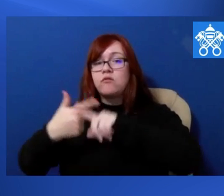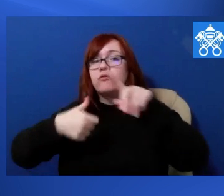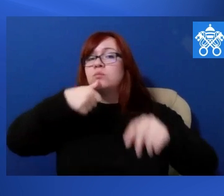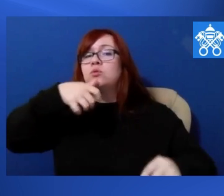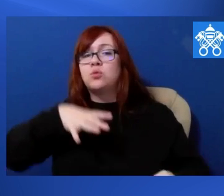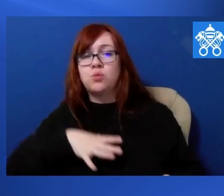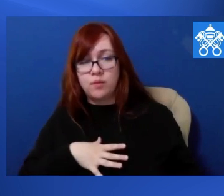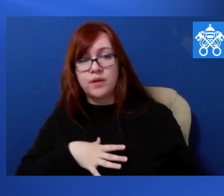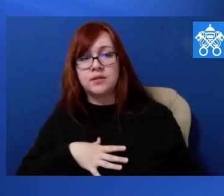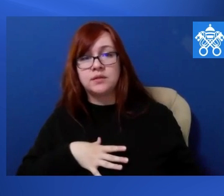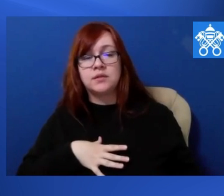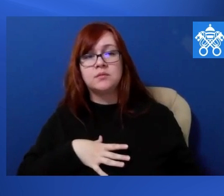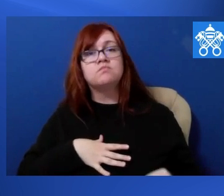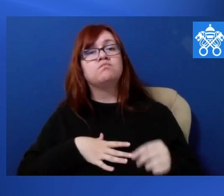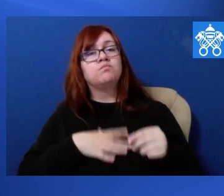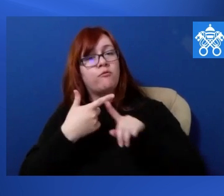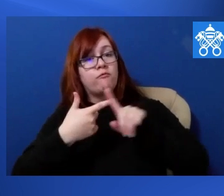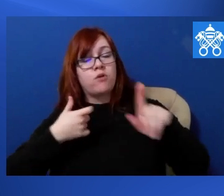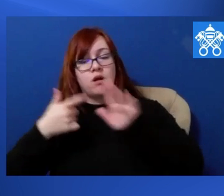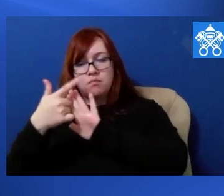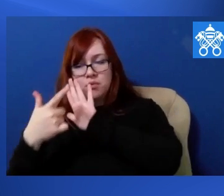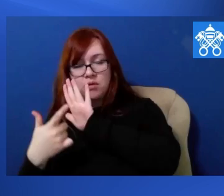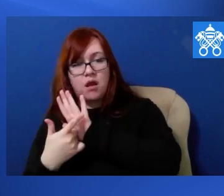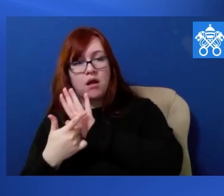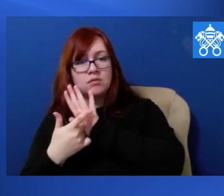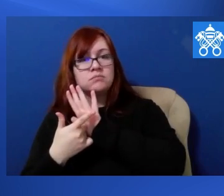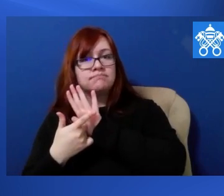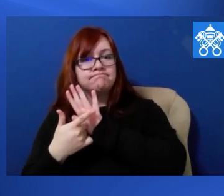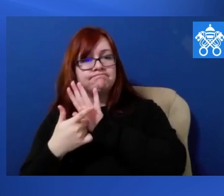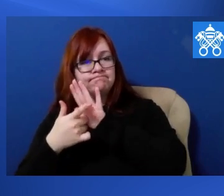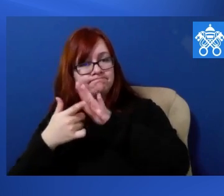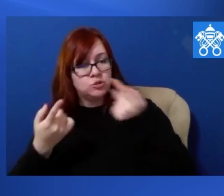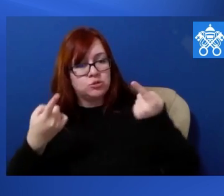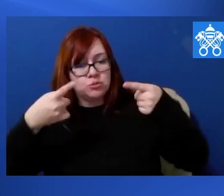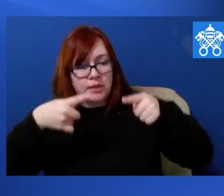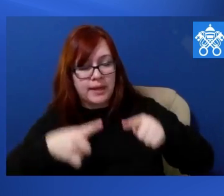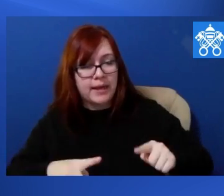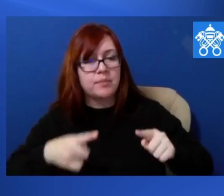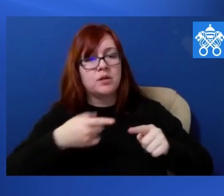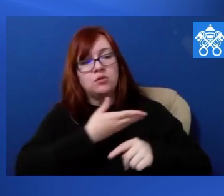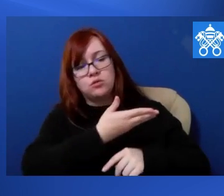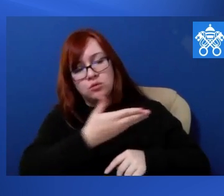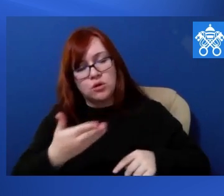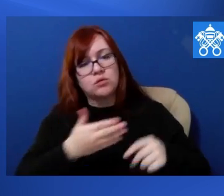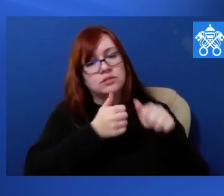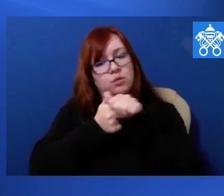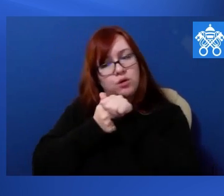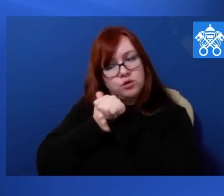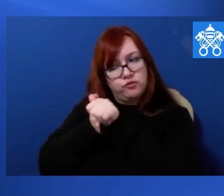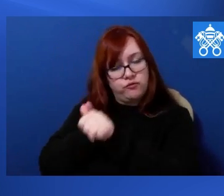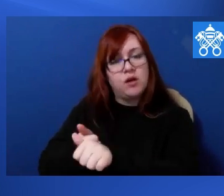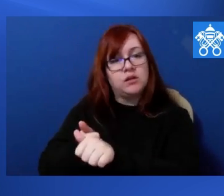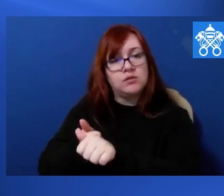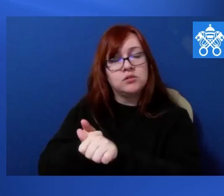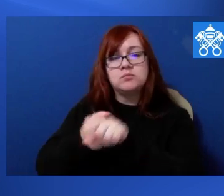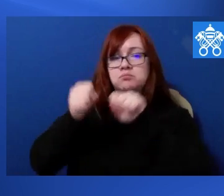woman, born under the law, to deliver from the law those who were subjected to it, so that